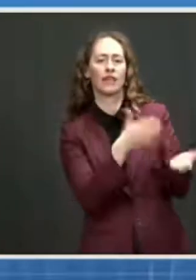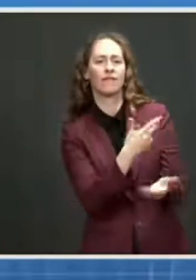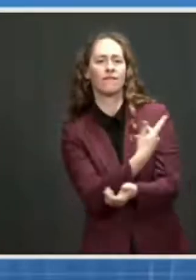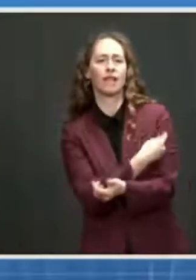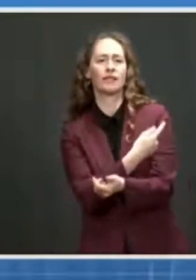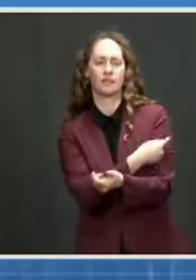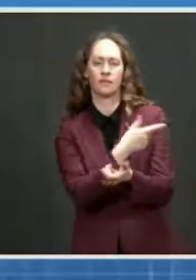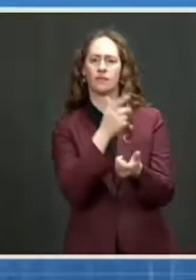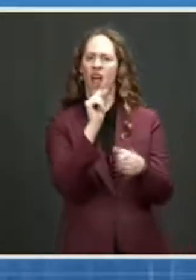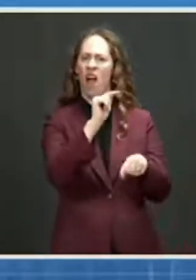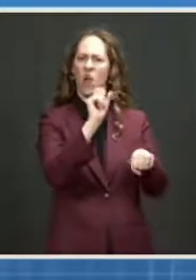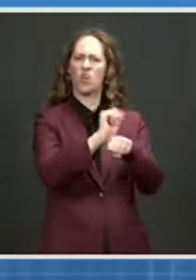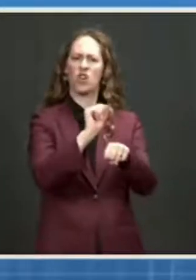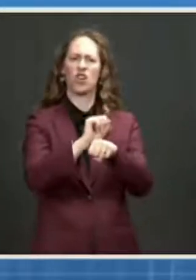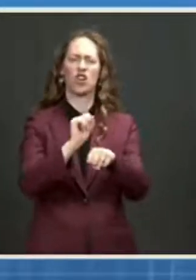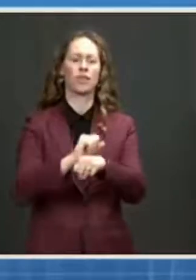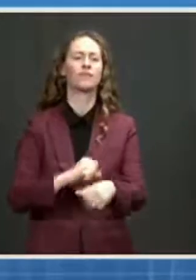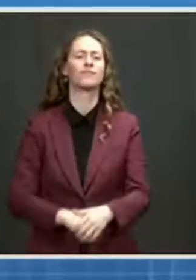Employers can now email